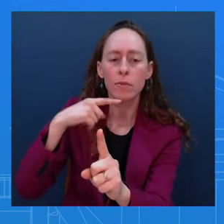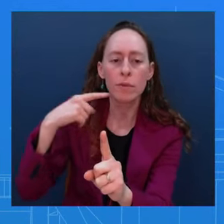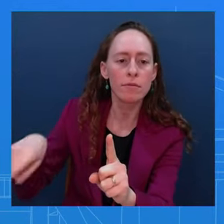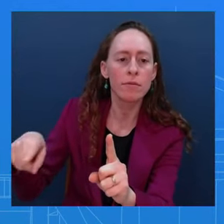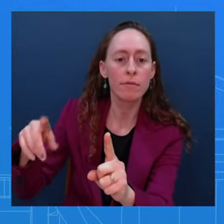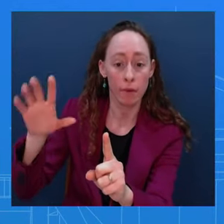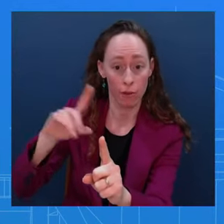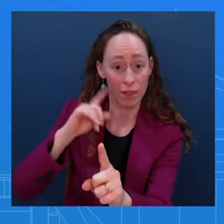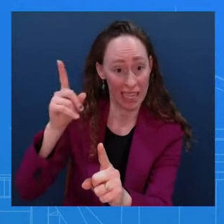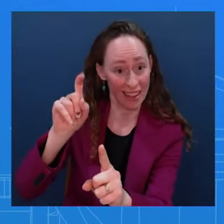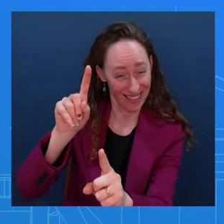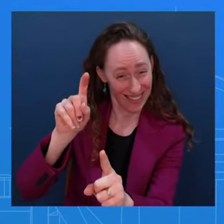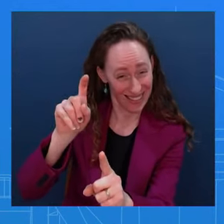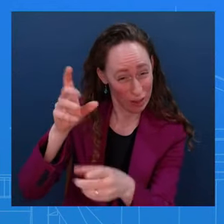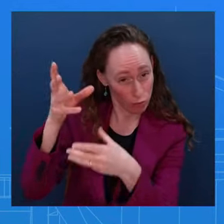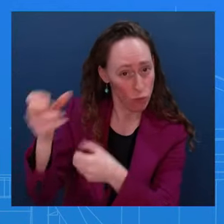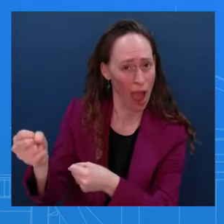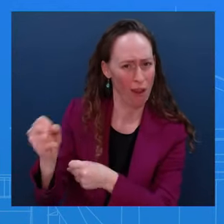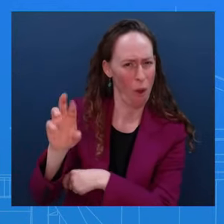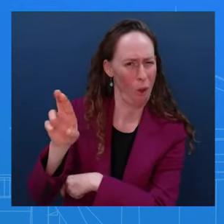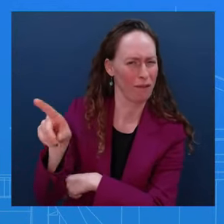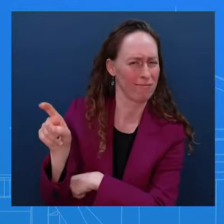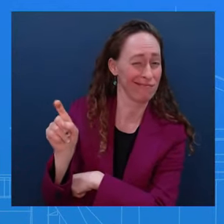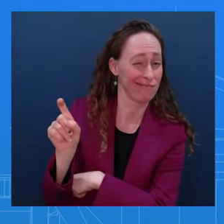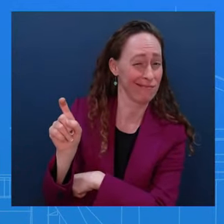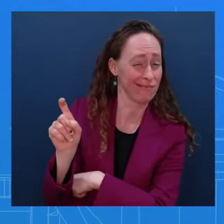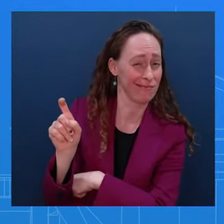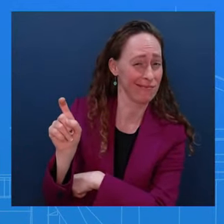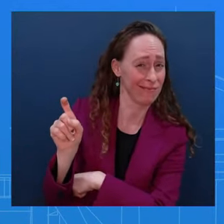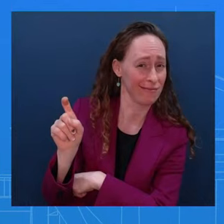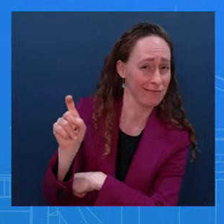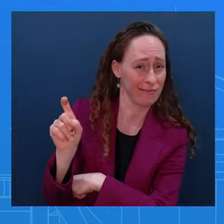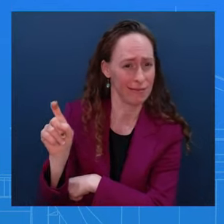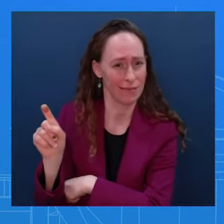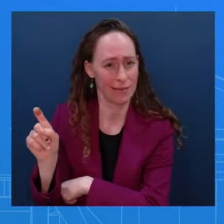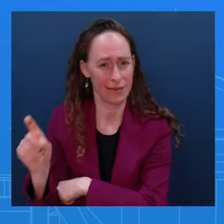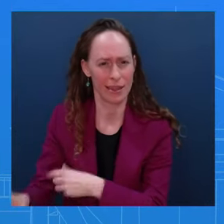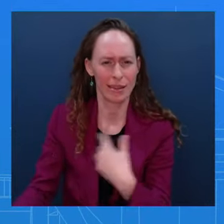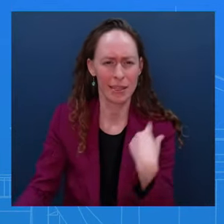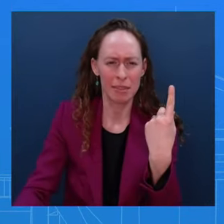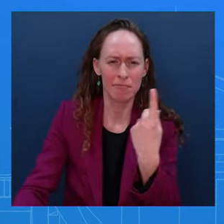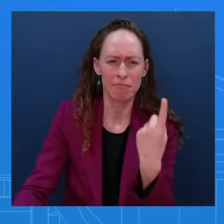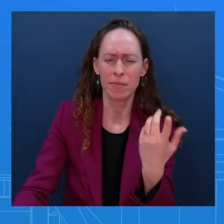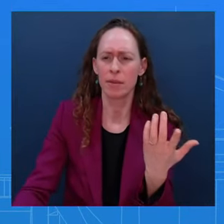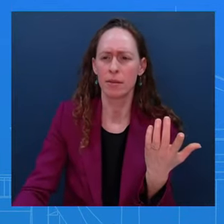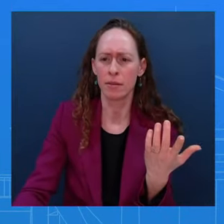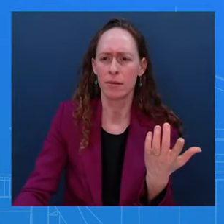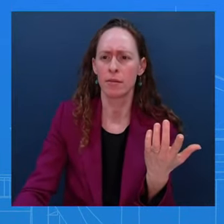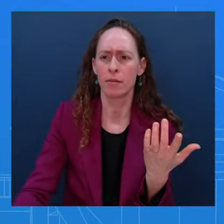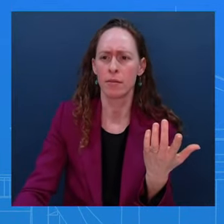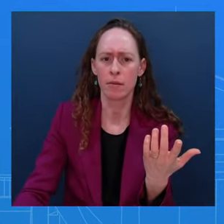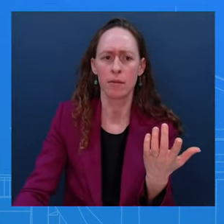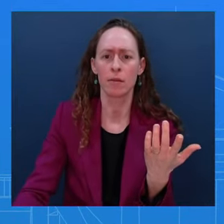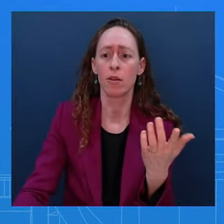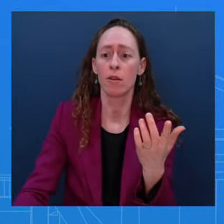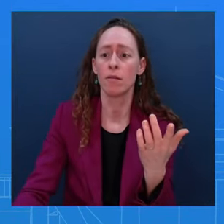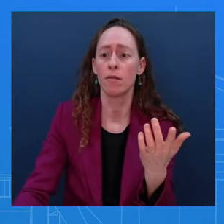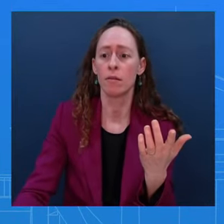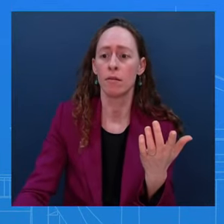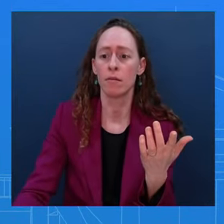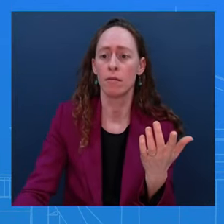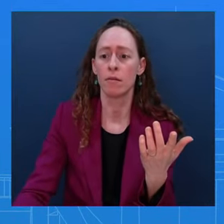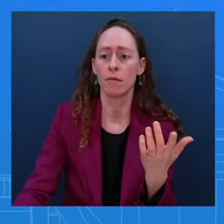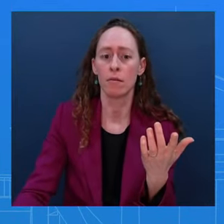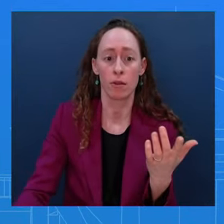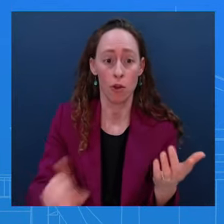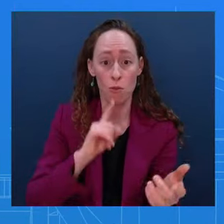verify? Look, it's, we're not in a position where we're trusting what's coming out of Russia. What they say,